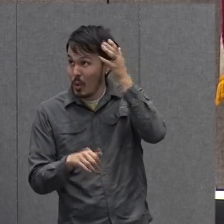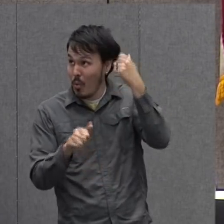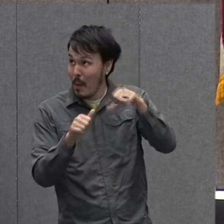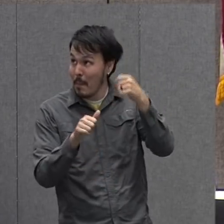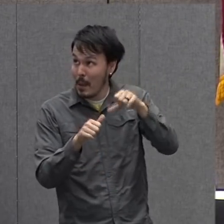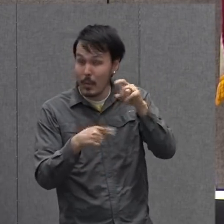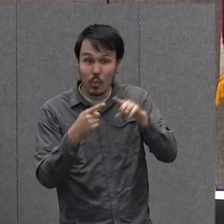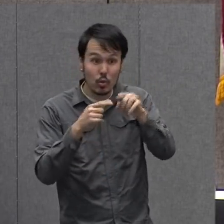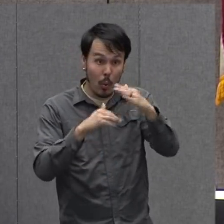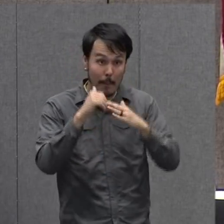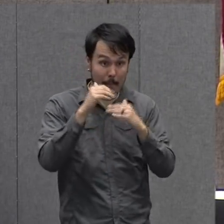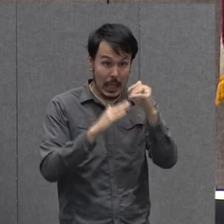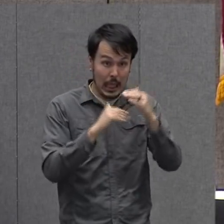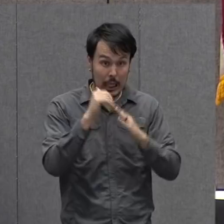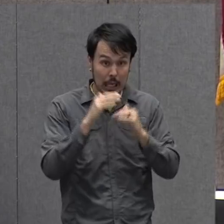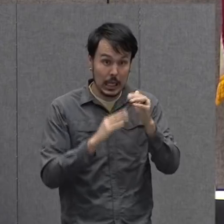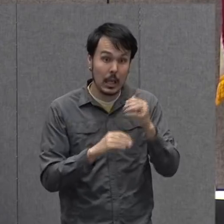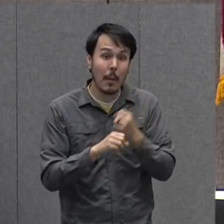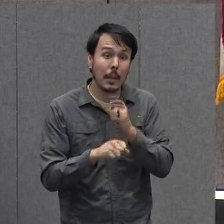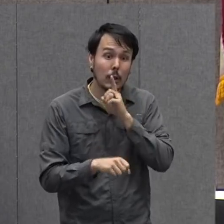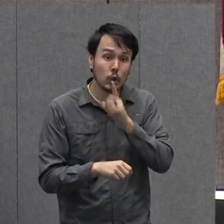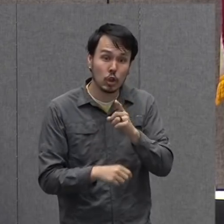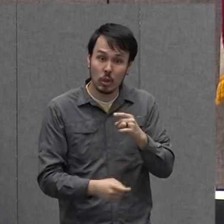if it's this way. So,